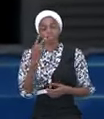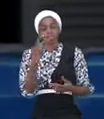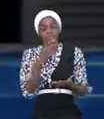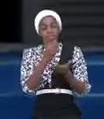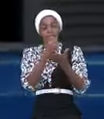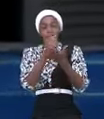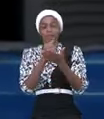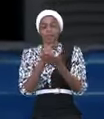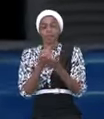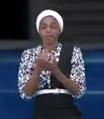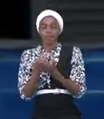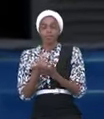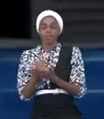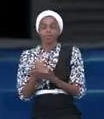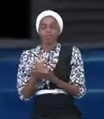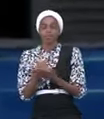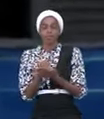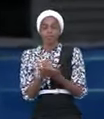find help.